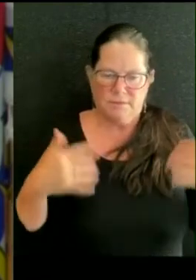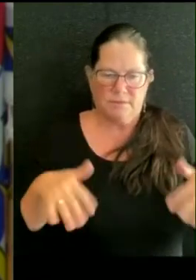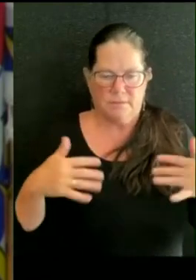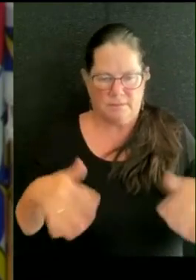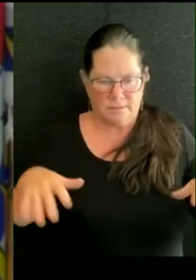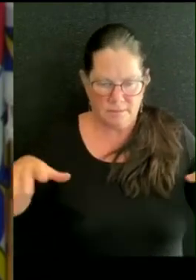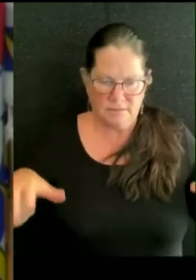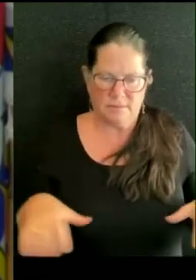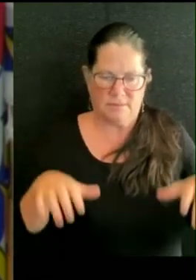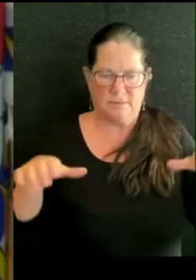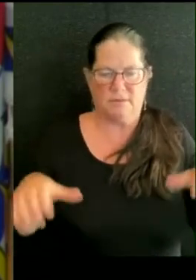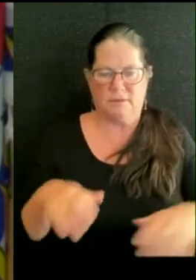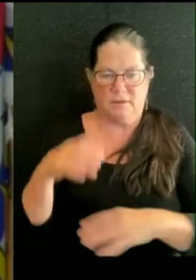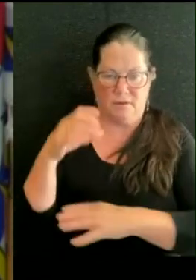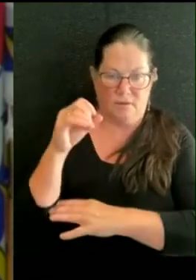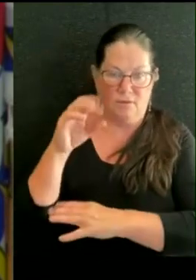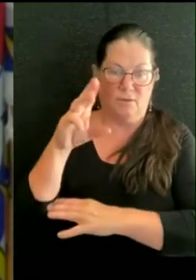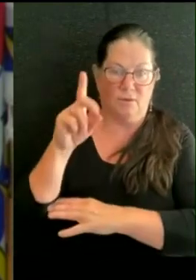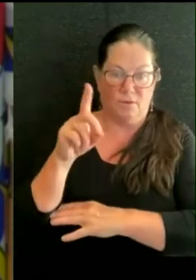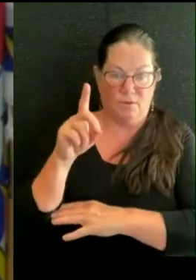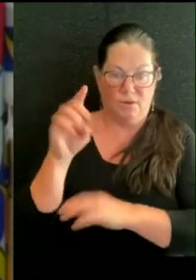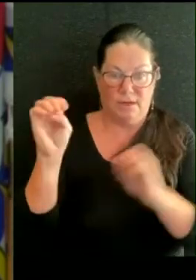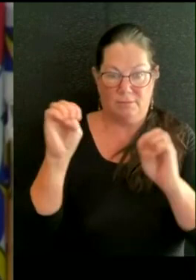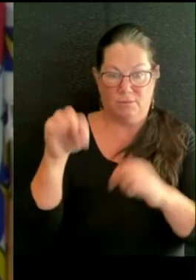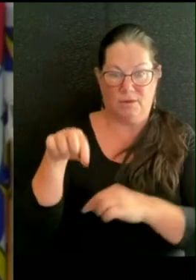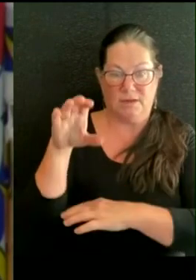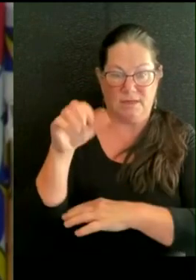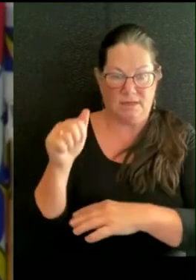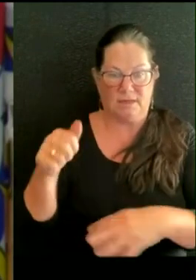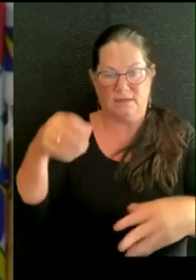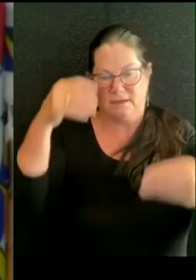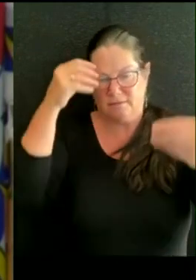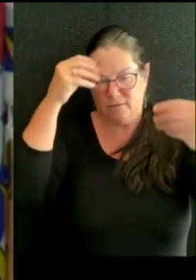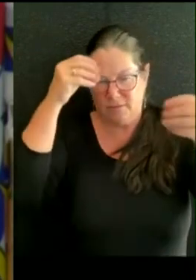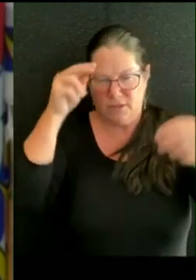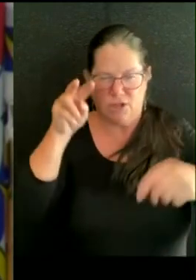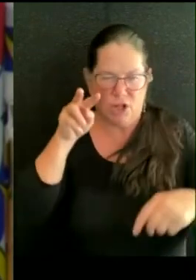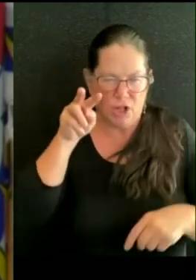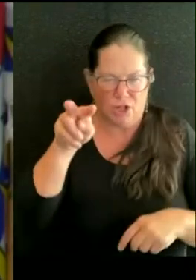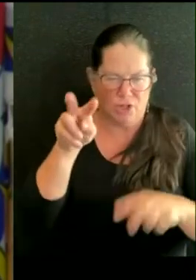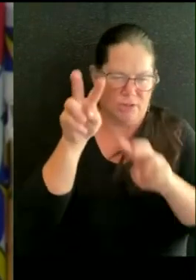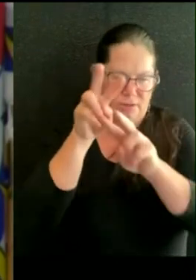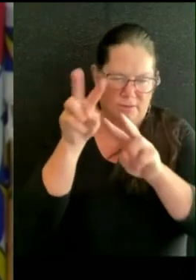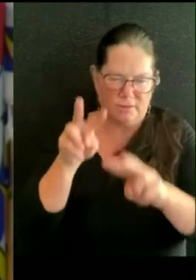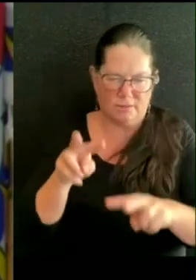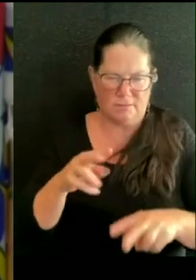instructions posted there to help them navigate the search tool so they can identify their property.